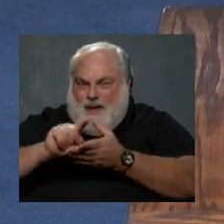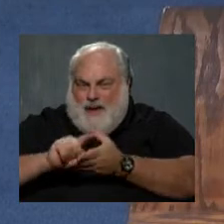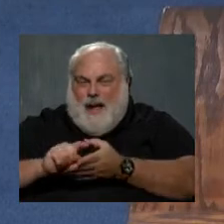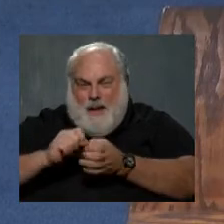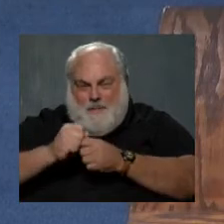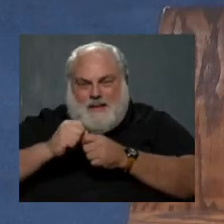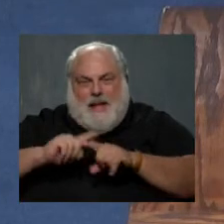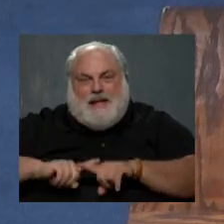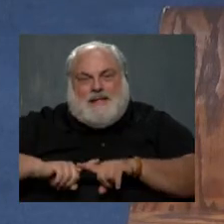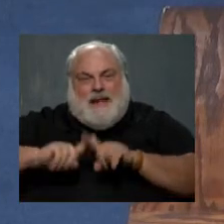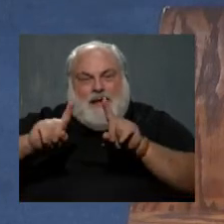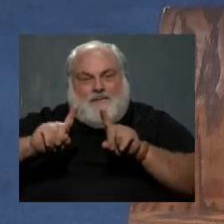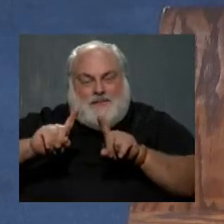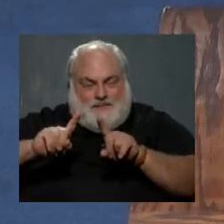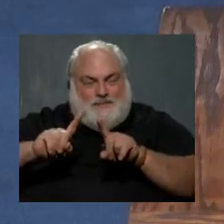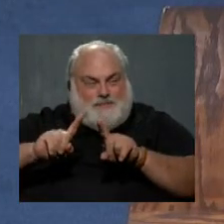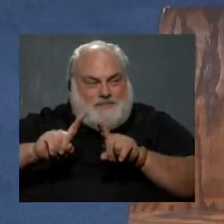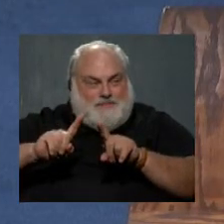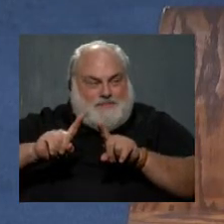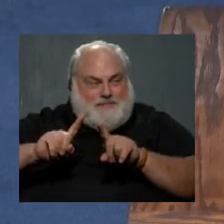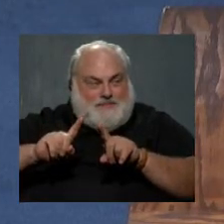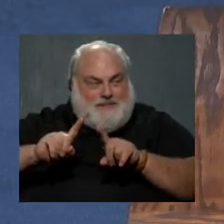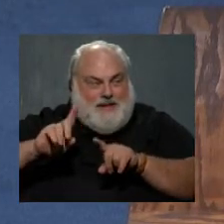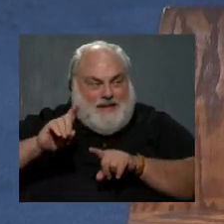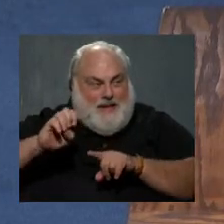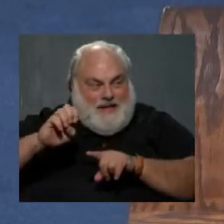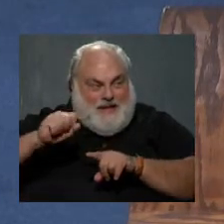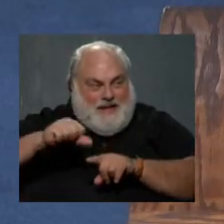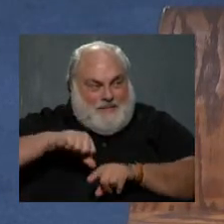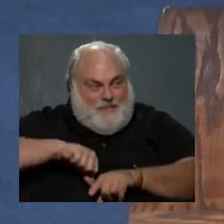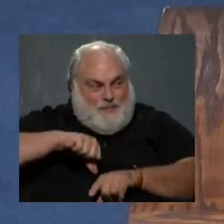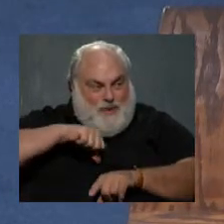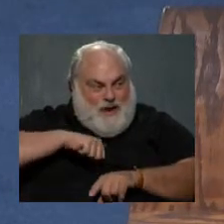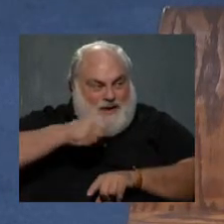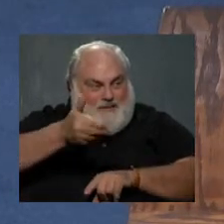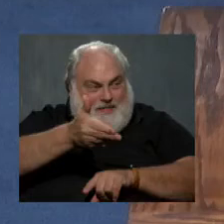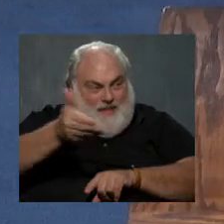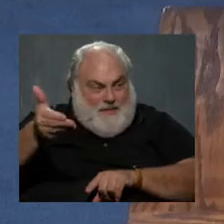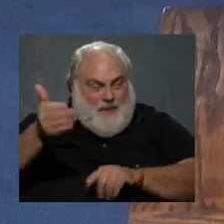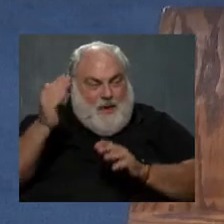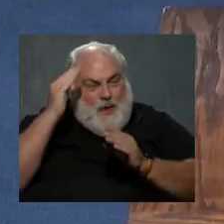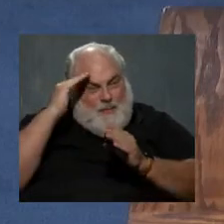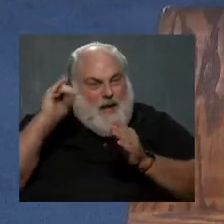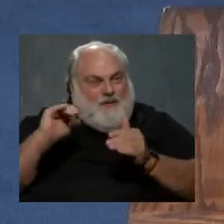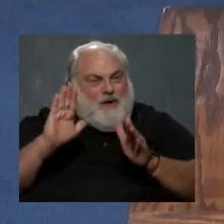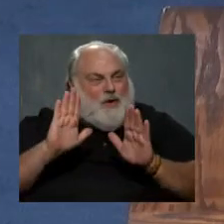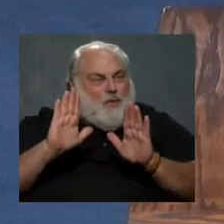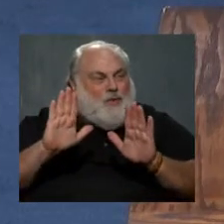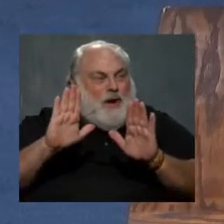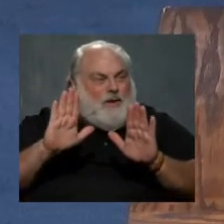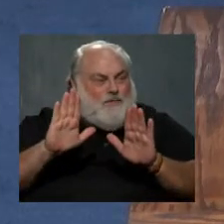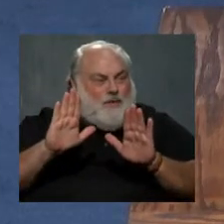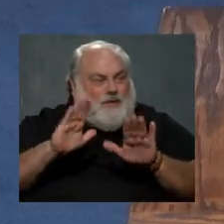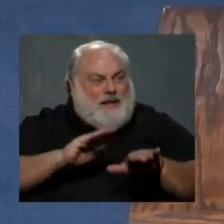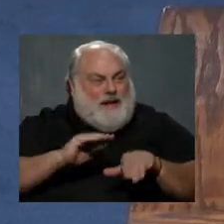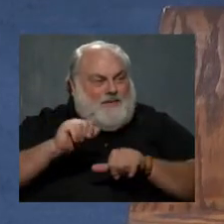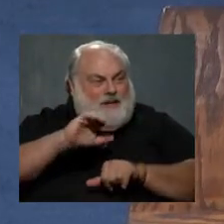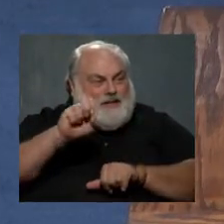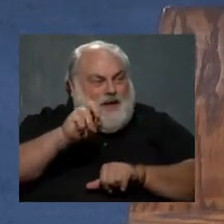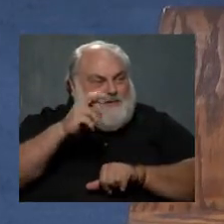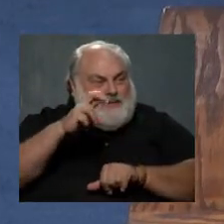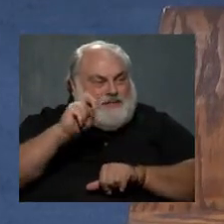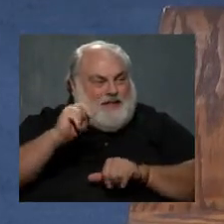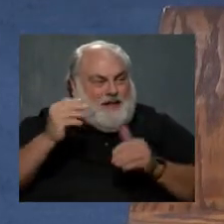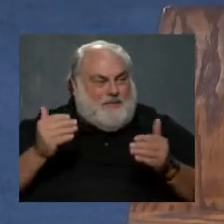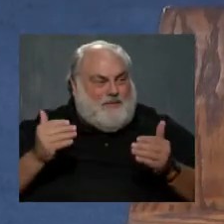that makes a difference. Hard work pays off, and it really does. And I'm proud of them, and I hope they have a great career when they leave Jefferson and move